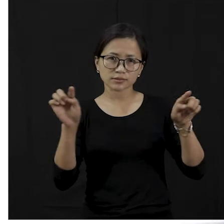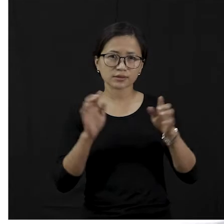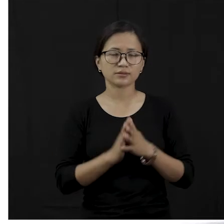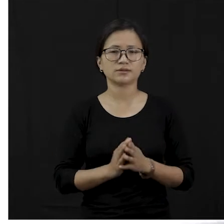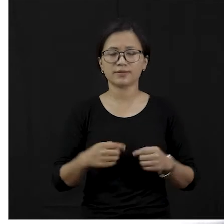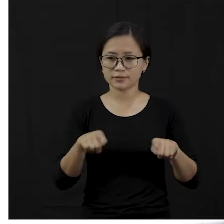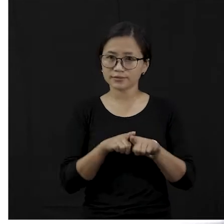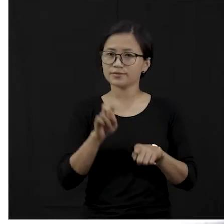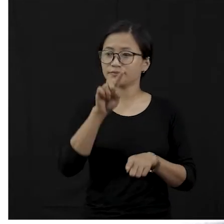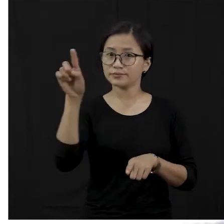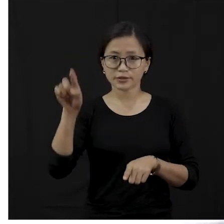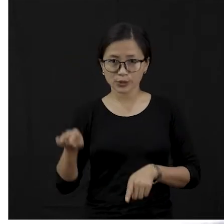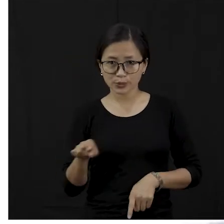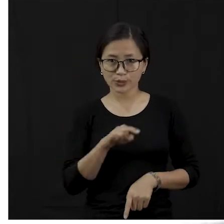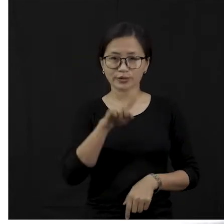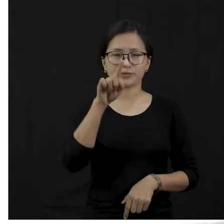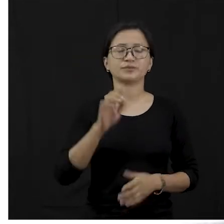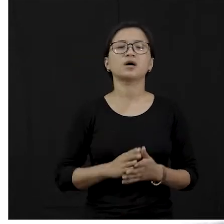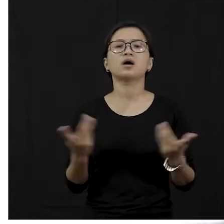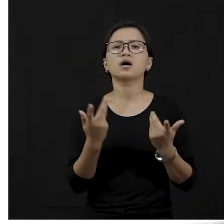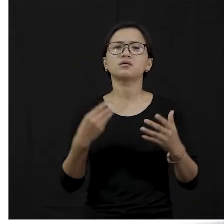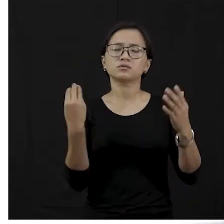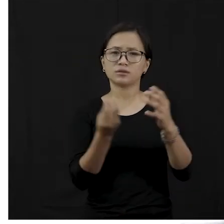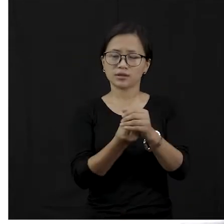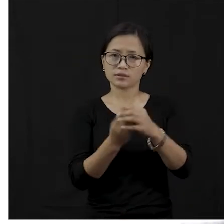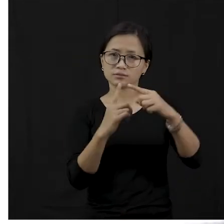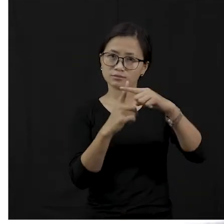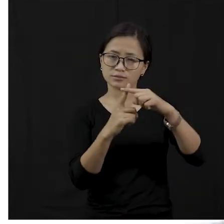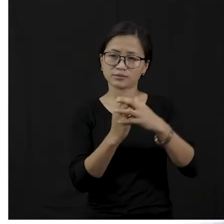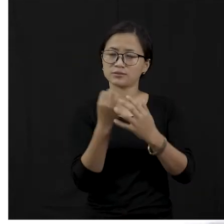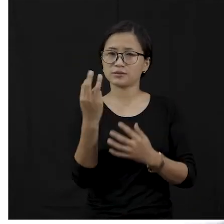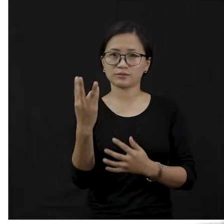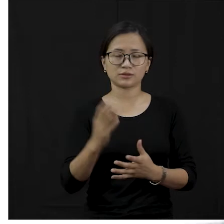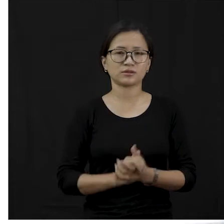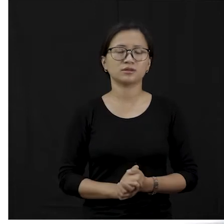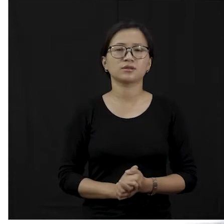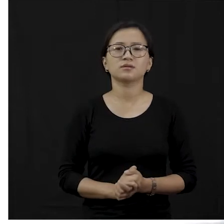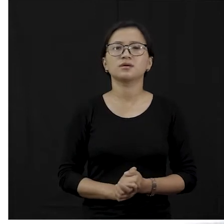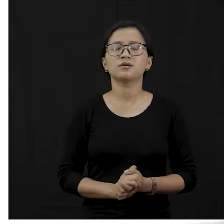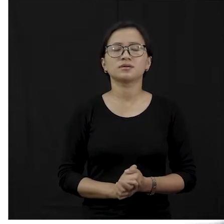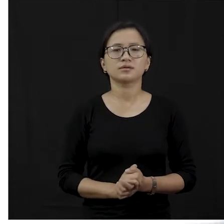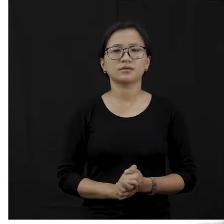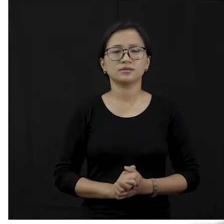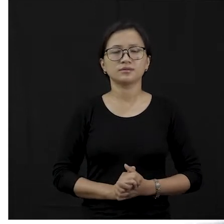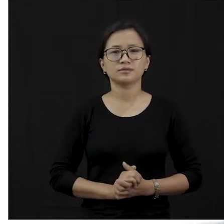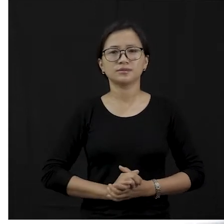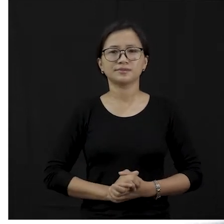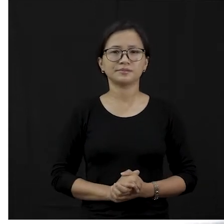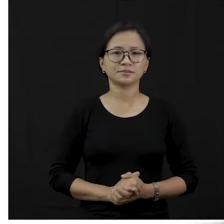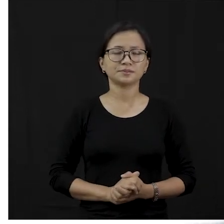number square. How to add numbers by using number line and the number